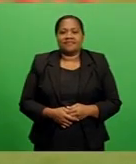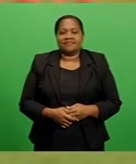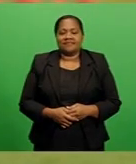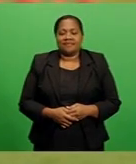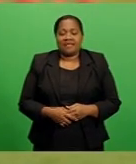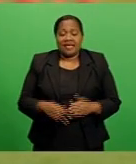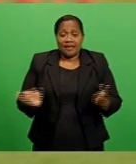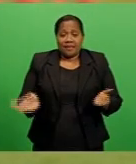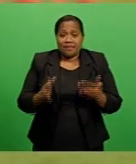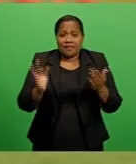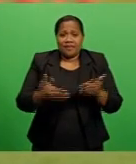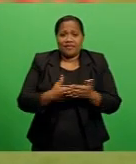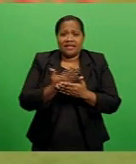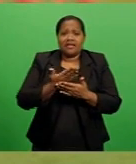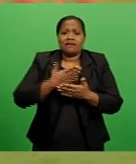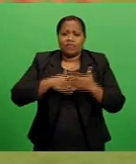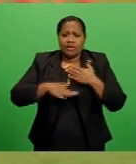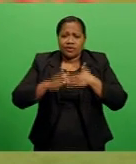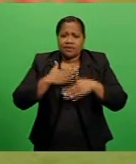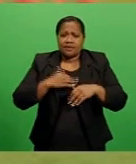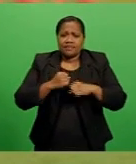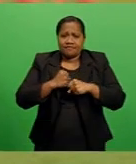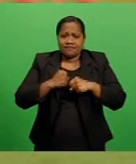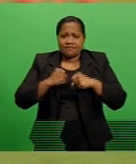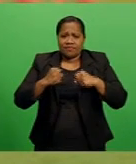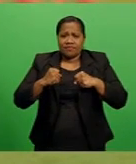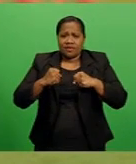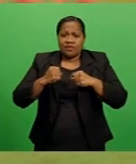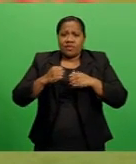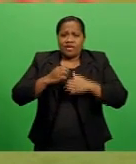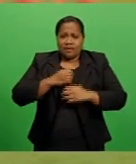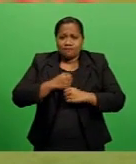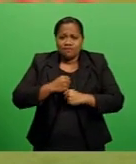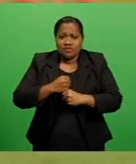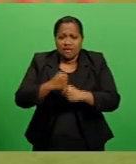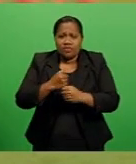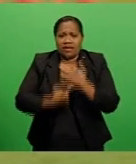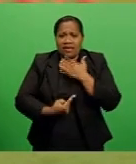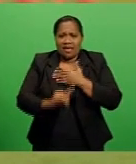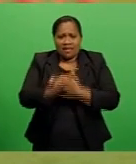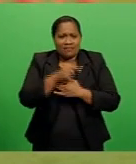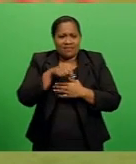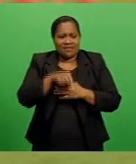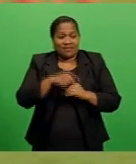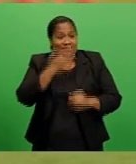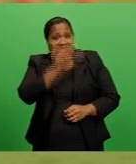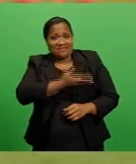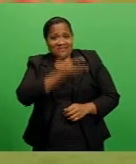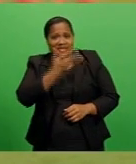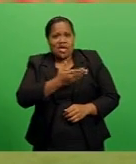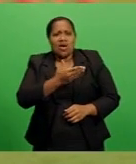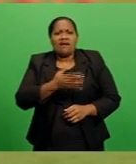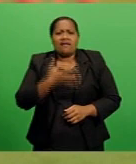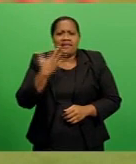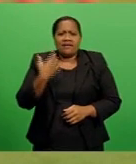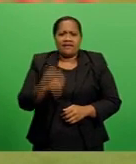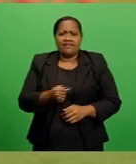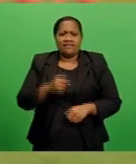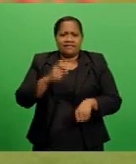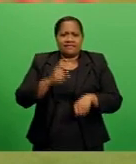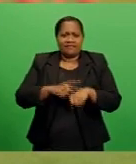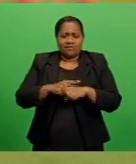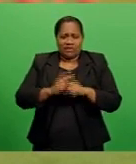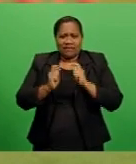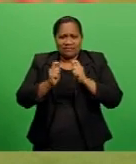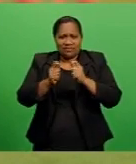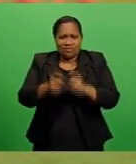In play of the day, patience, power and precision paid off for Paul Pogba, who scored a perfectly timed goal for Manchester United in